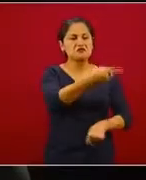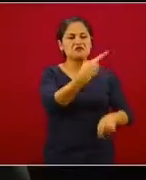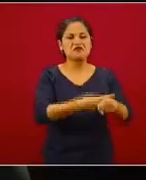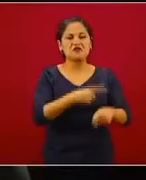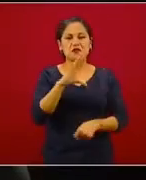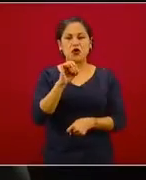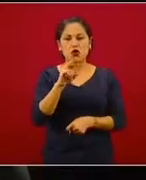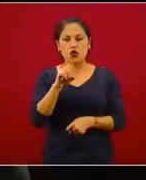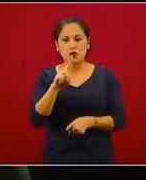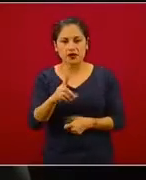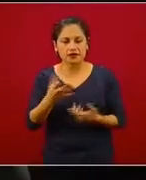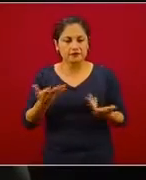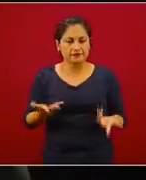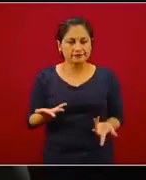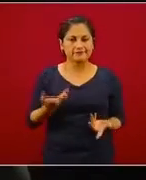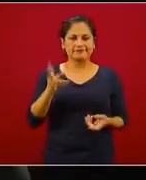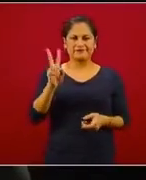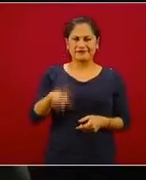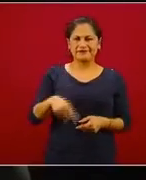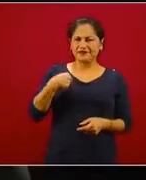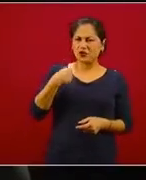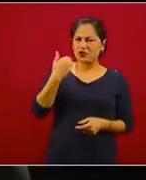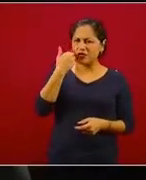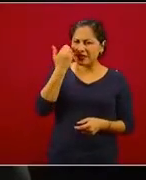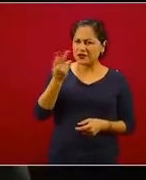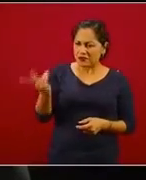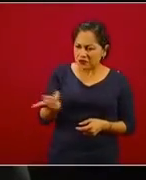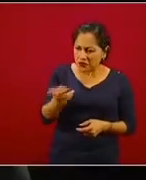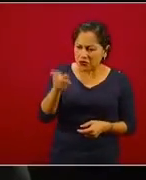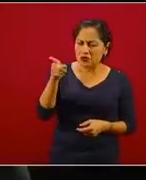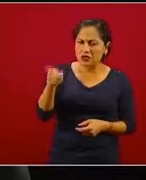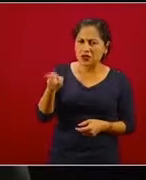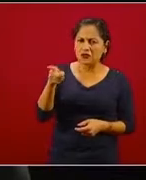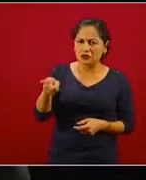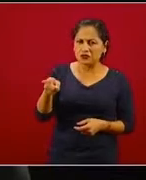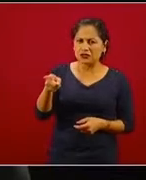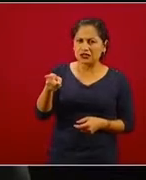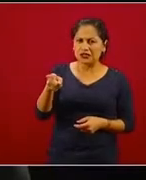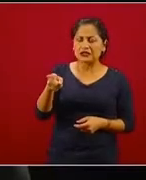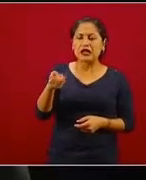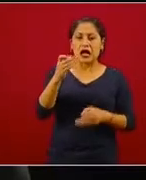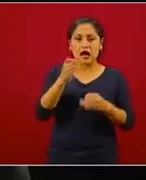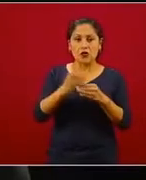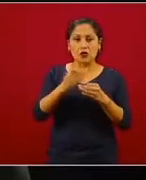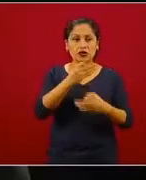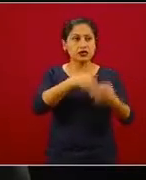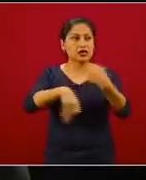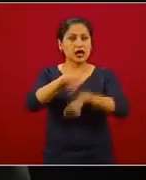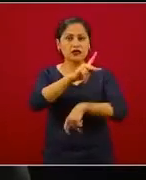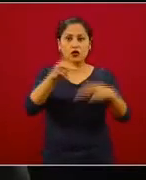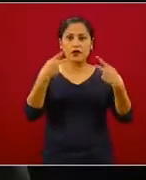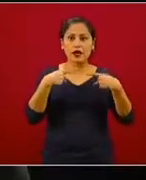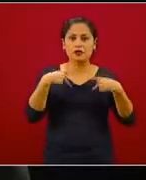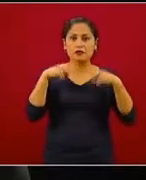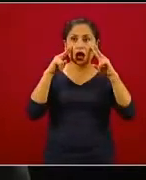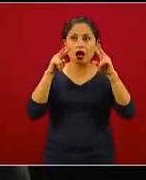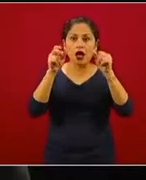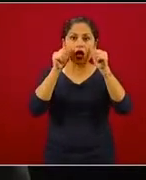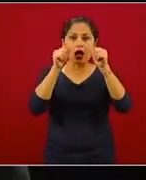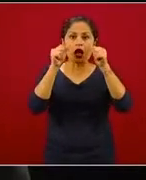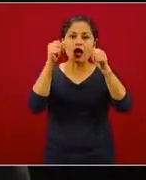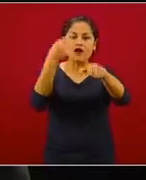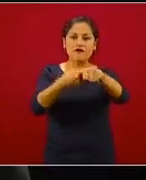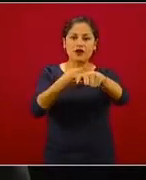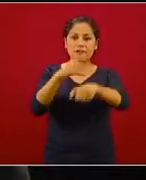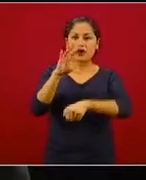We've seen even some memes on social media about this. So we'd like to know today, maybe people are